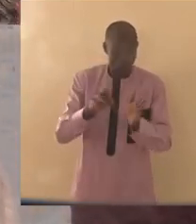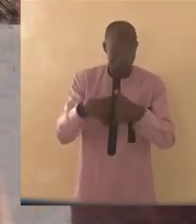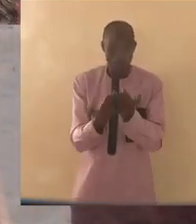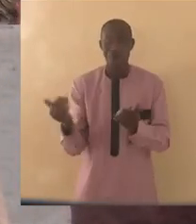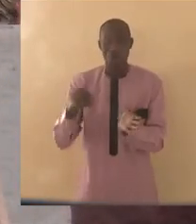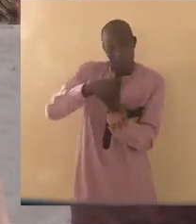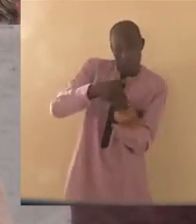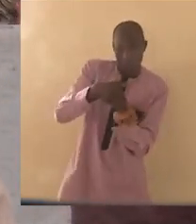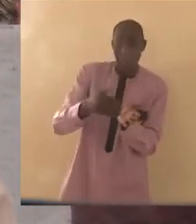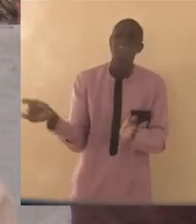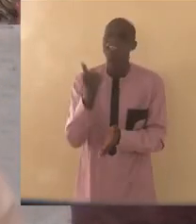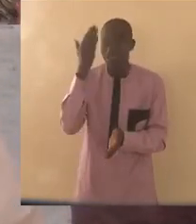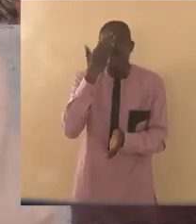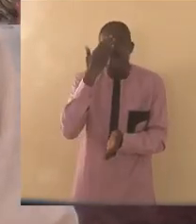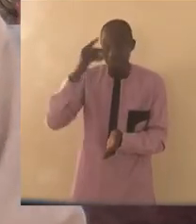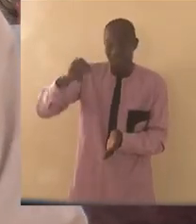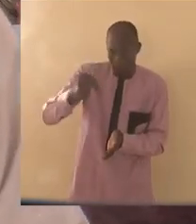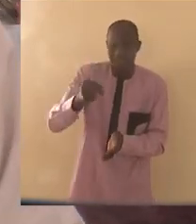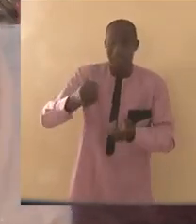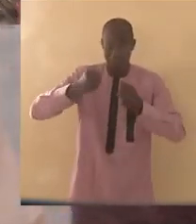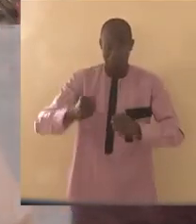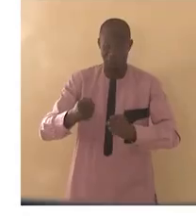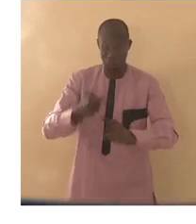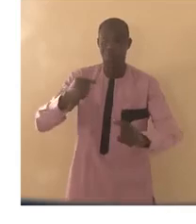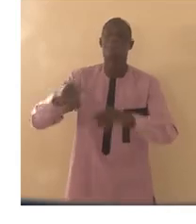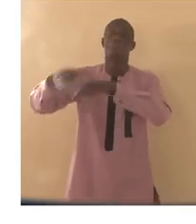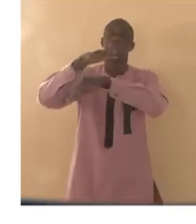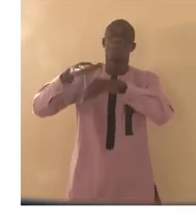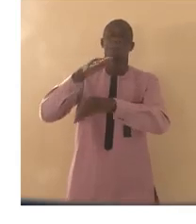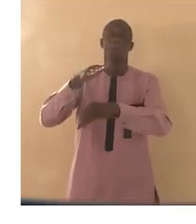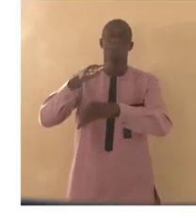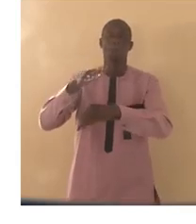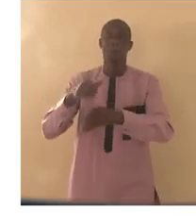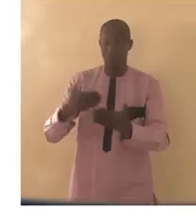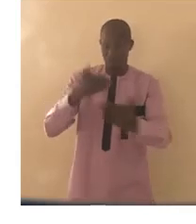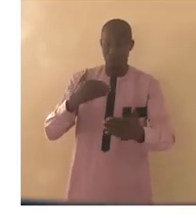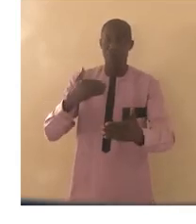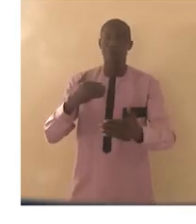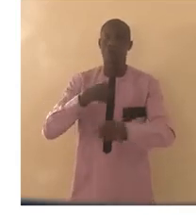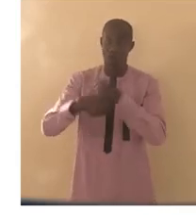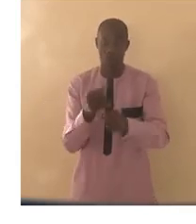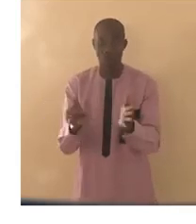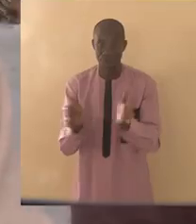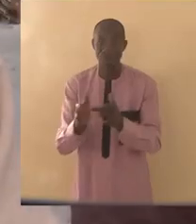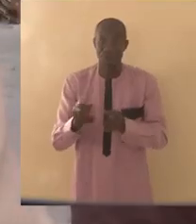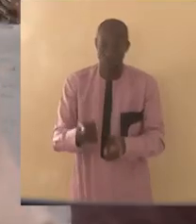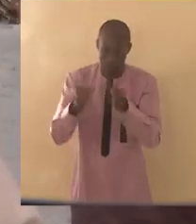weak they were. They knew they needed strength from above. They needed empowerment. Before the passion of Jesus, the disciples thought